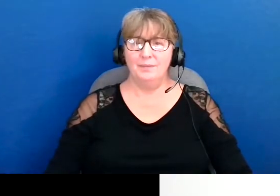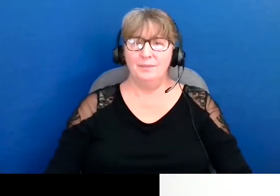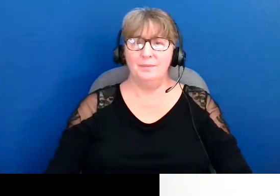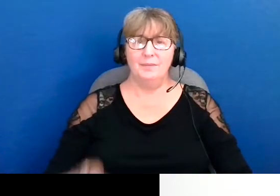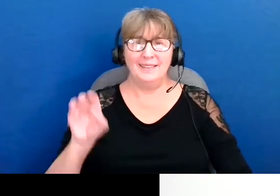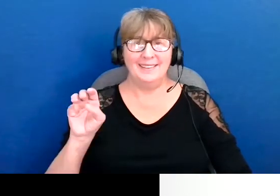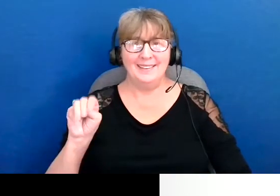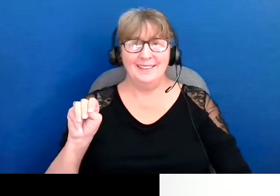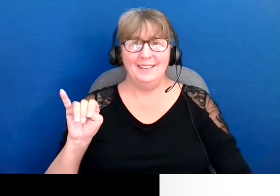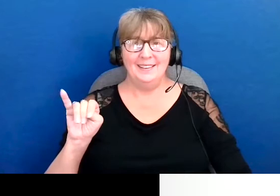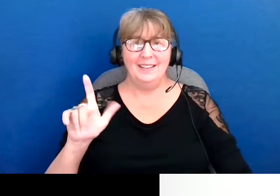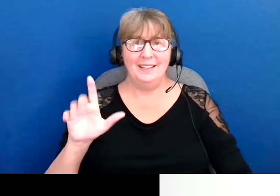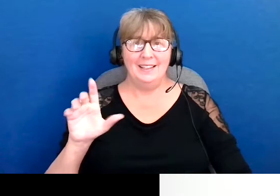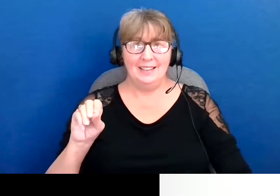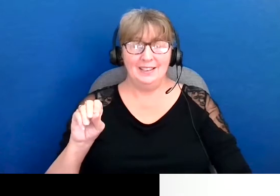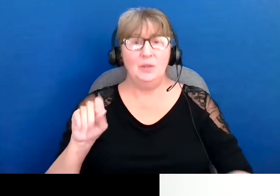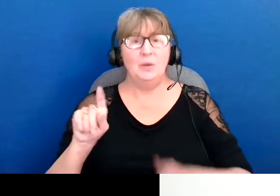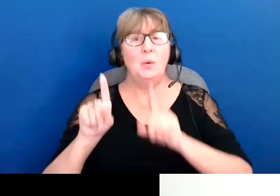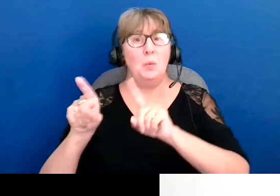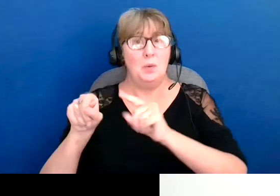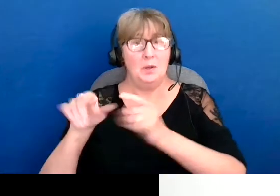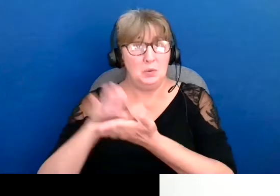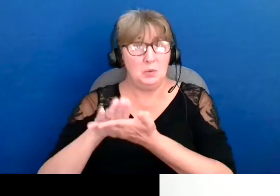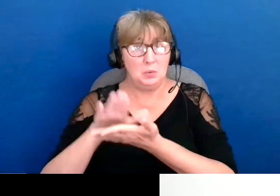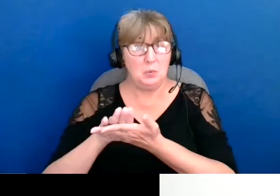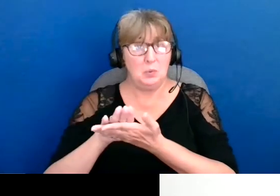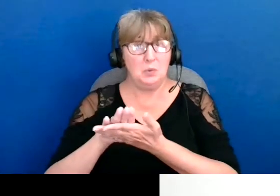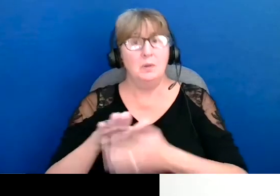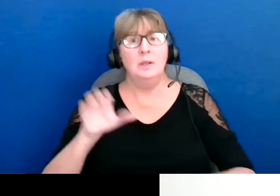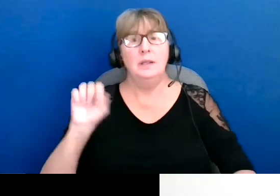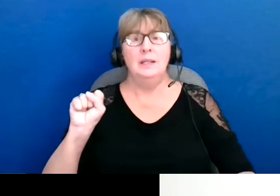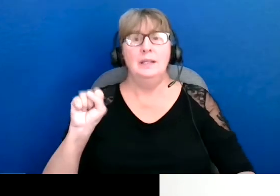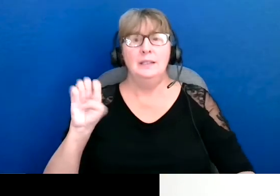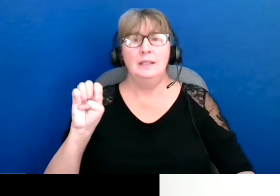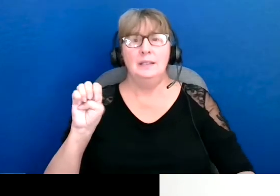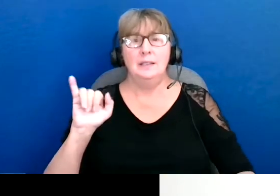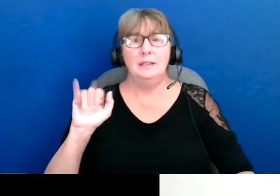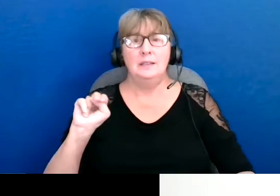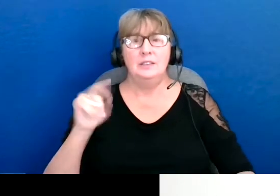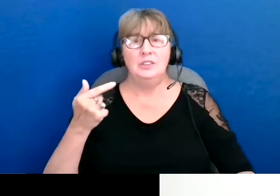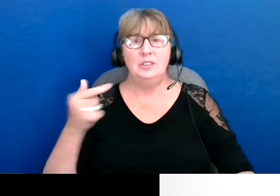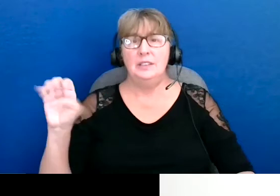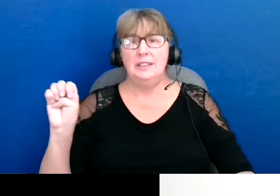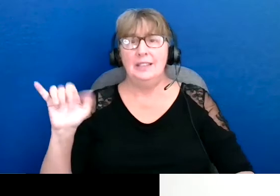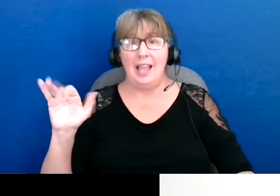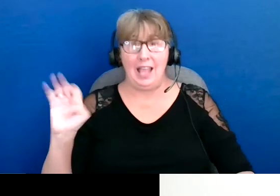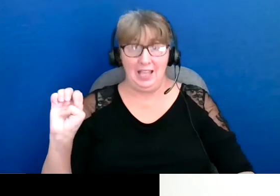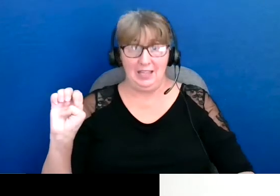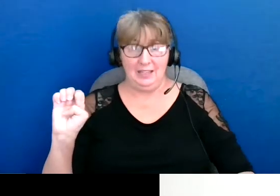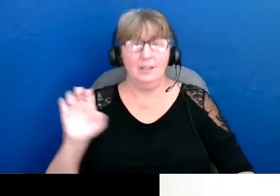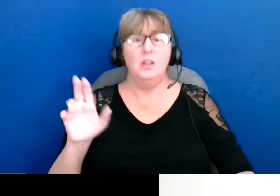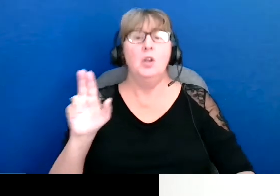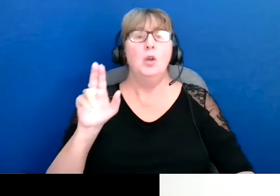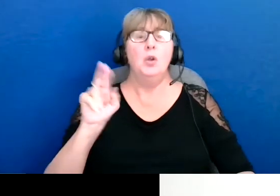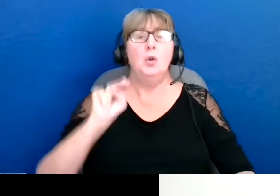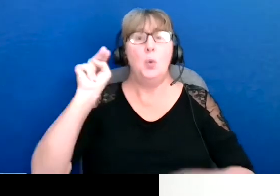Milo went to school at the Seeing Eye, which is a school in Morristown, New Jersey. He was born there. Then